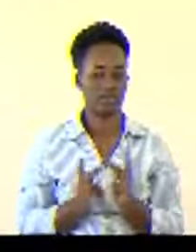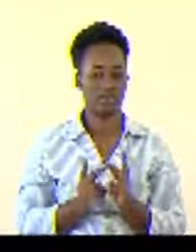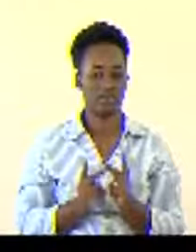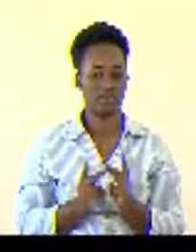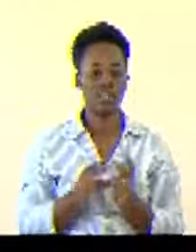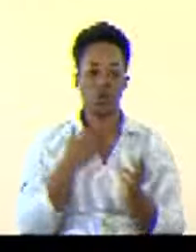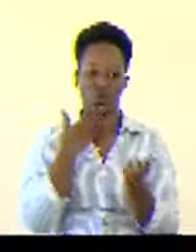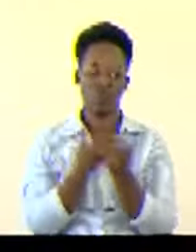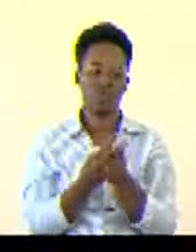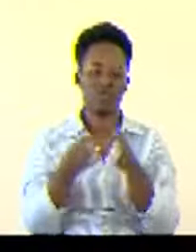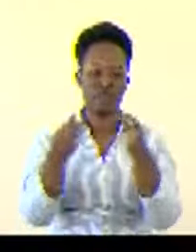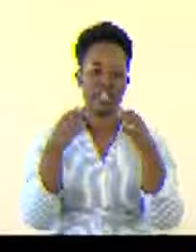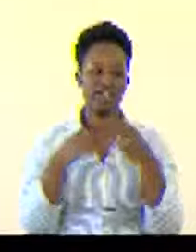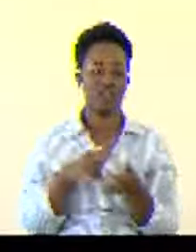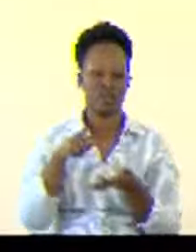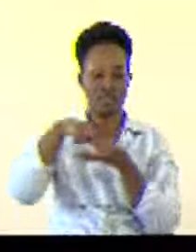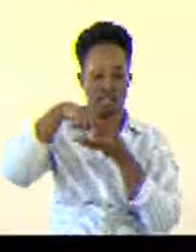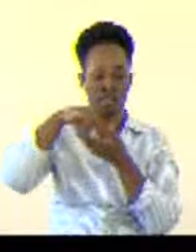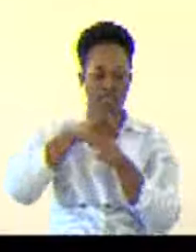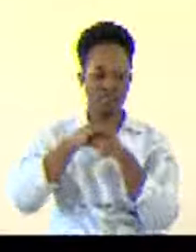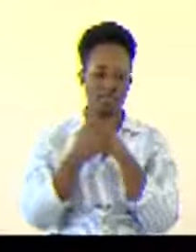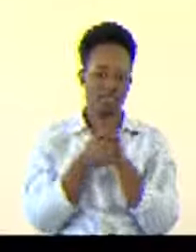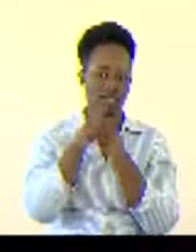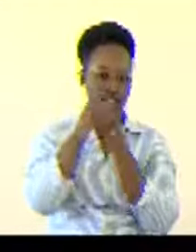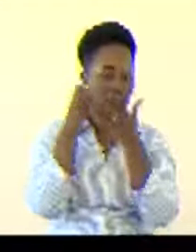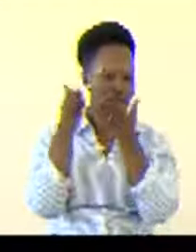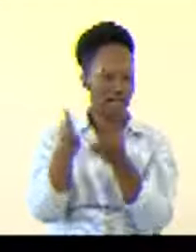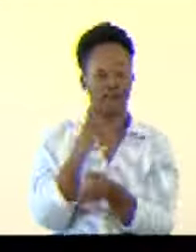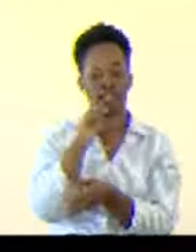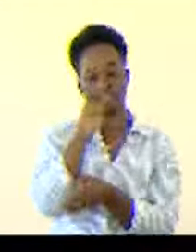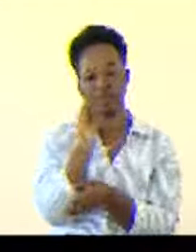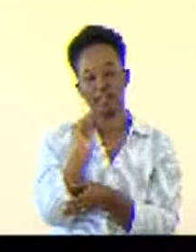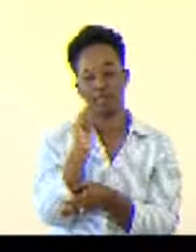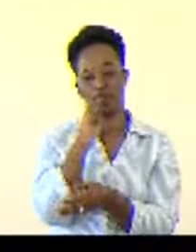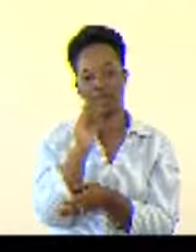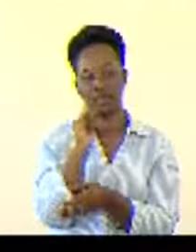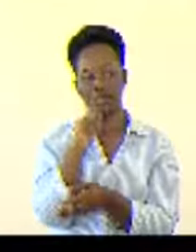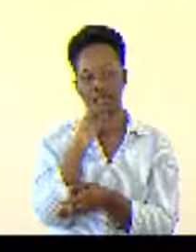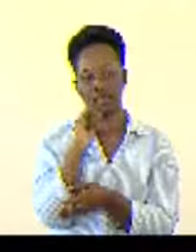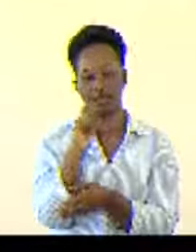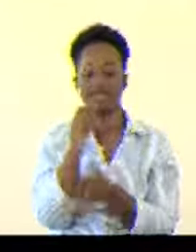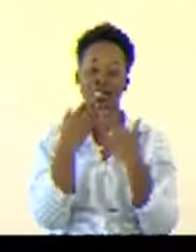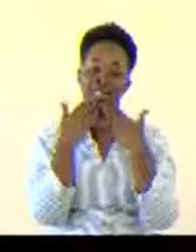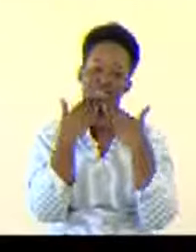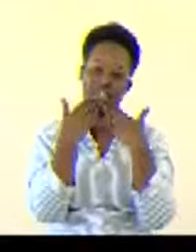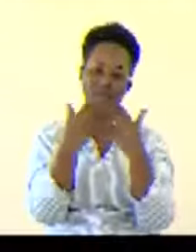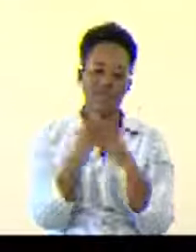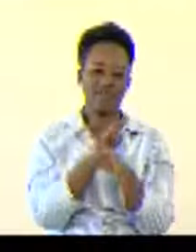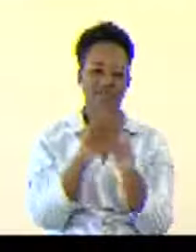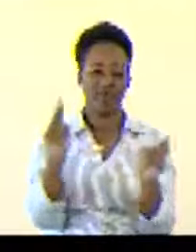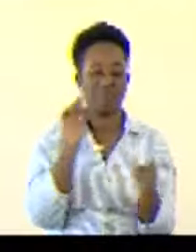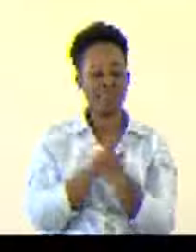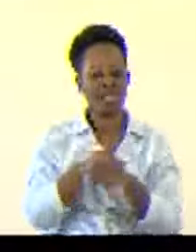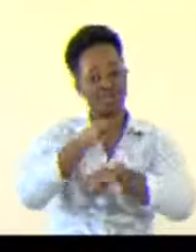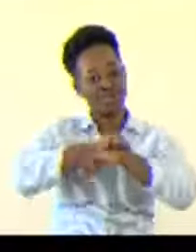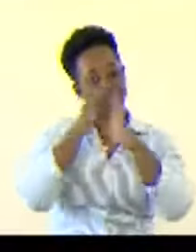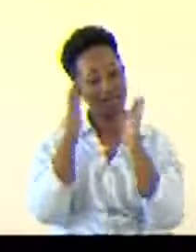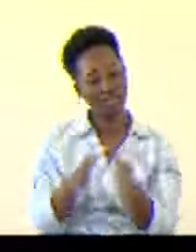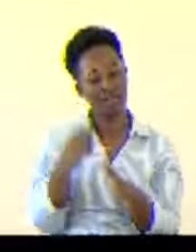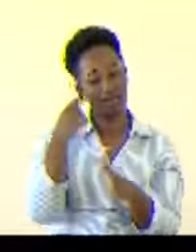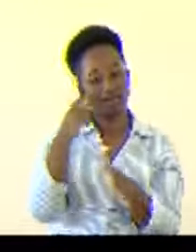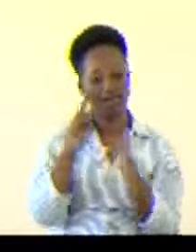stand to pay its current liabilities using its current assets. Thank you very much, learners, for